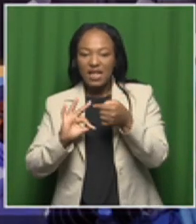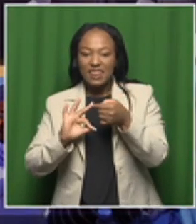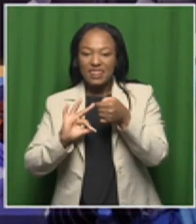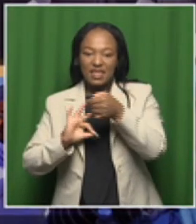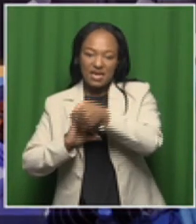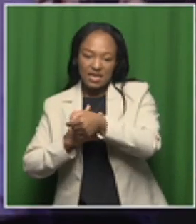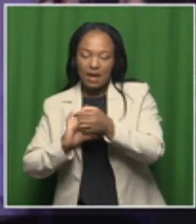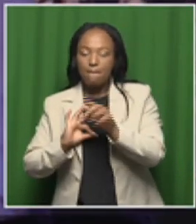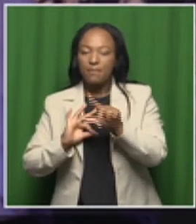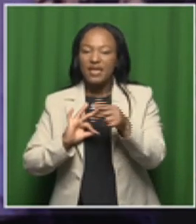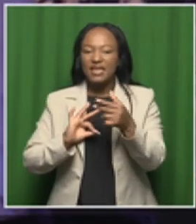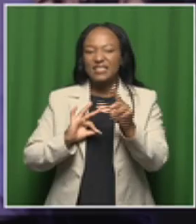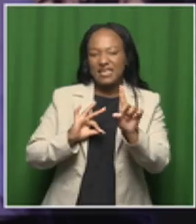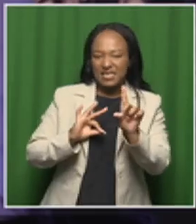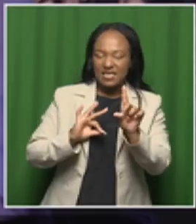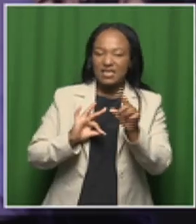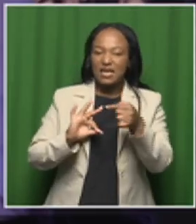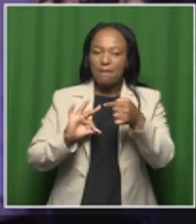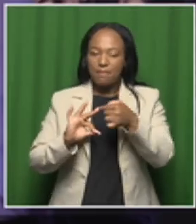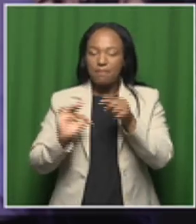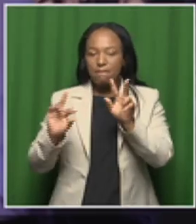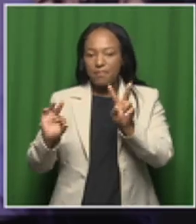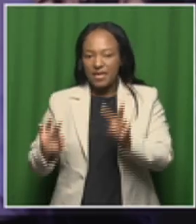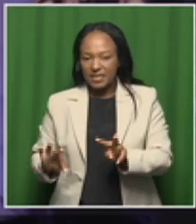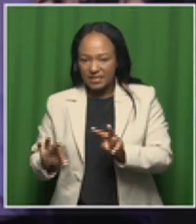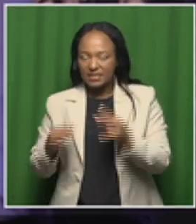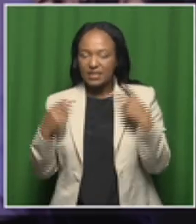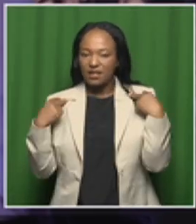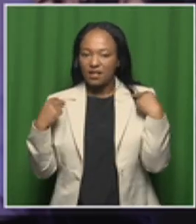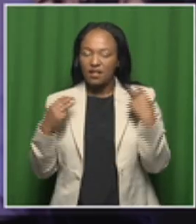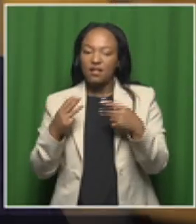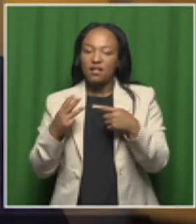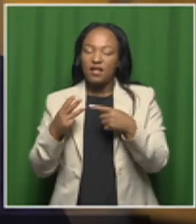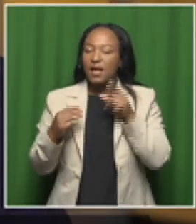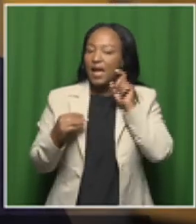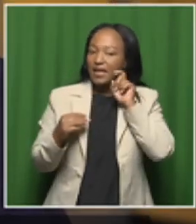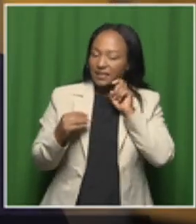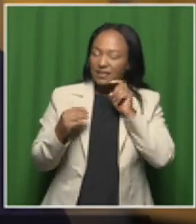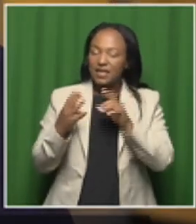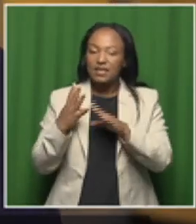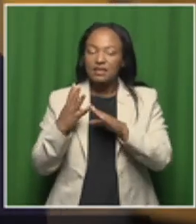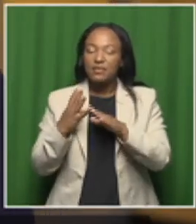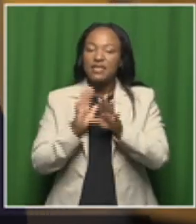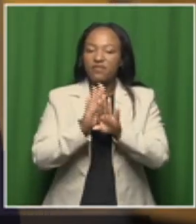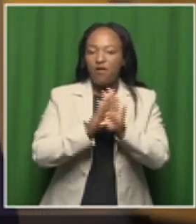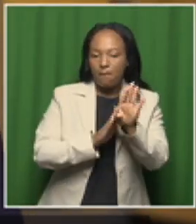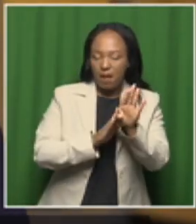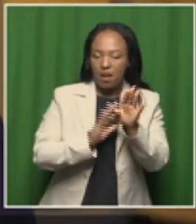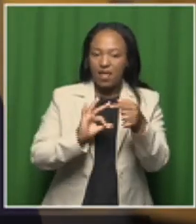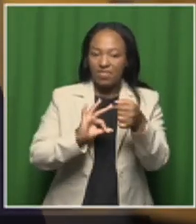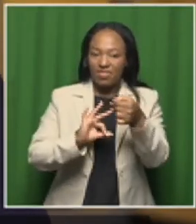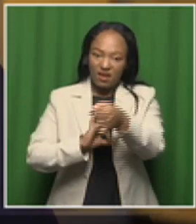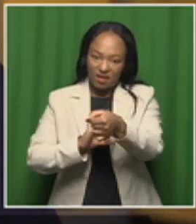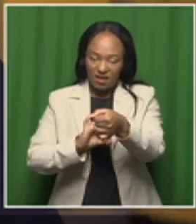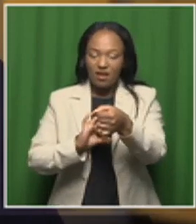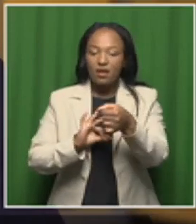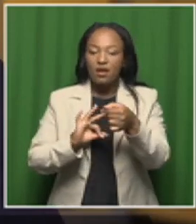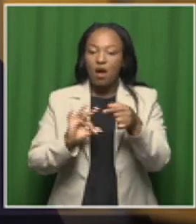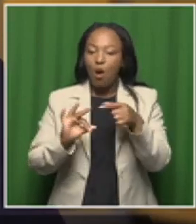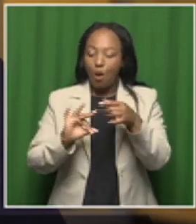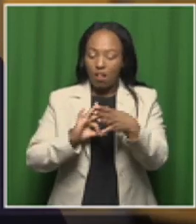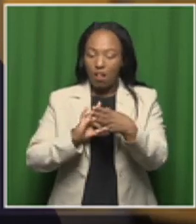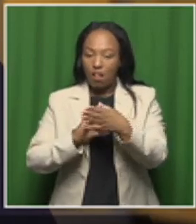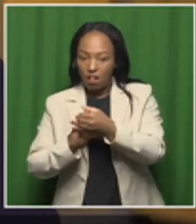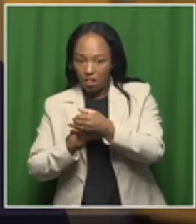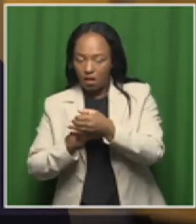PHD, easy to remember, P for peace and security, H for human rights, and D for development. Now, they all have their own subject, of course, but they're all intertwined,